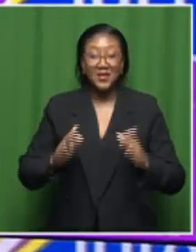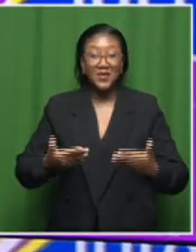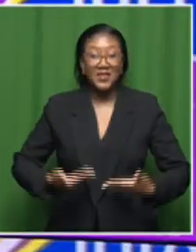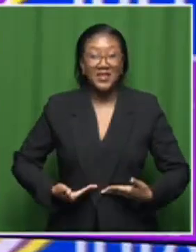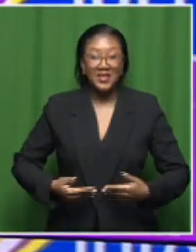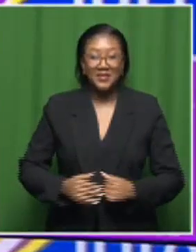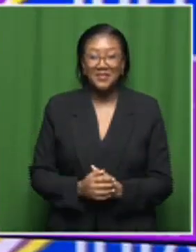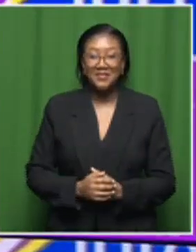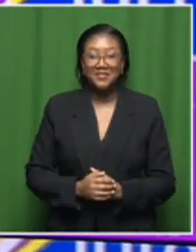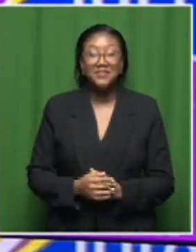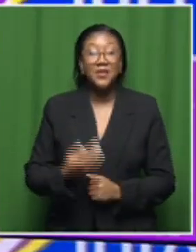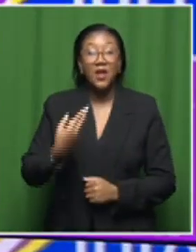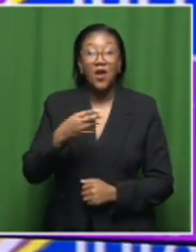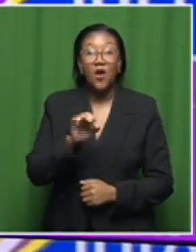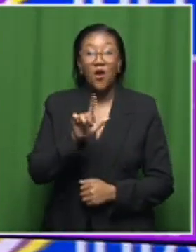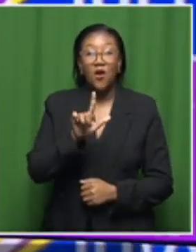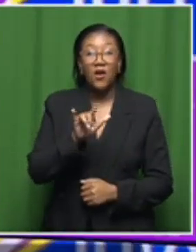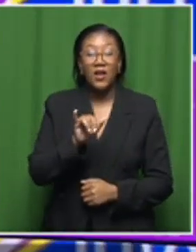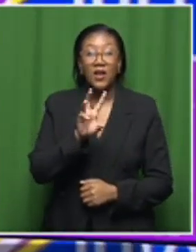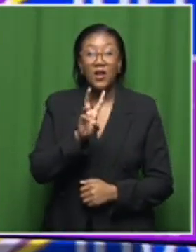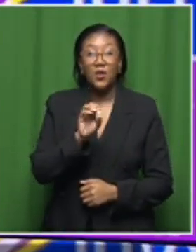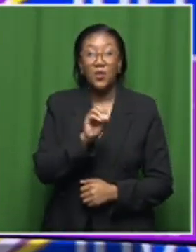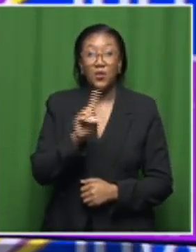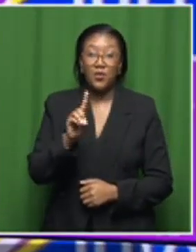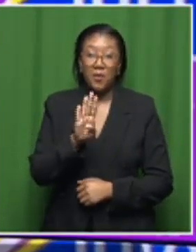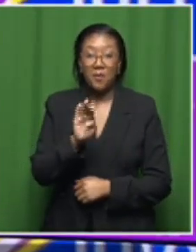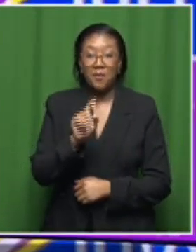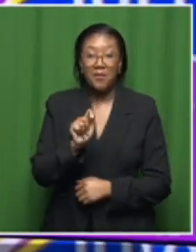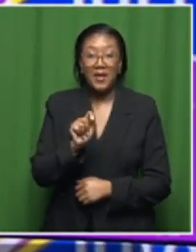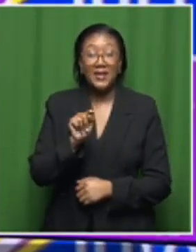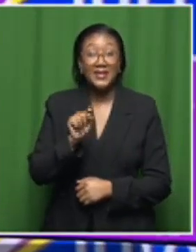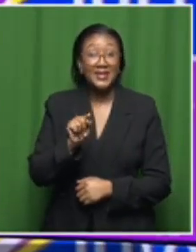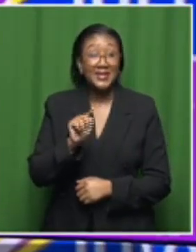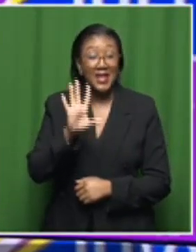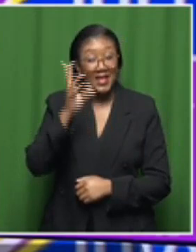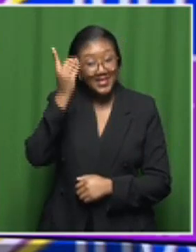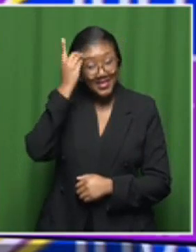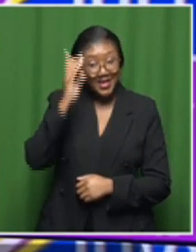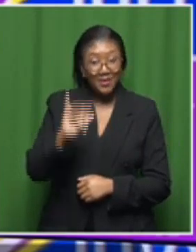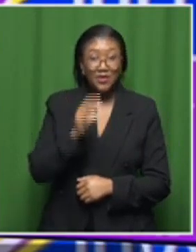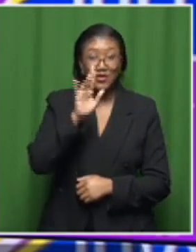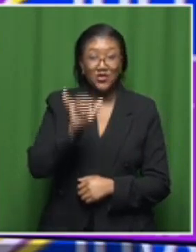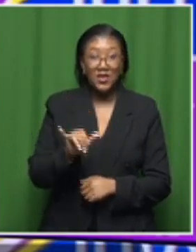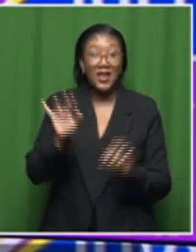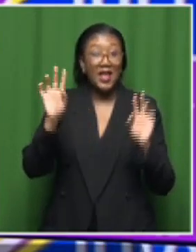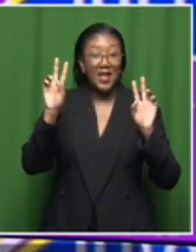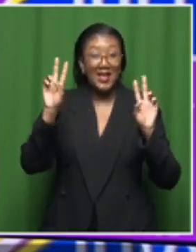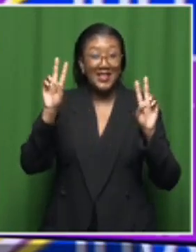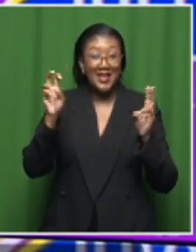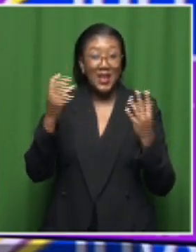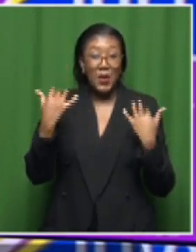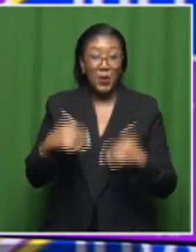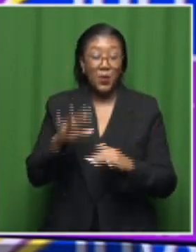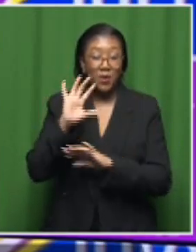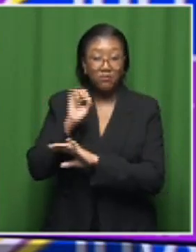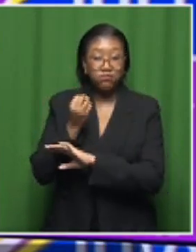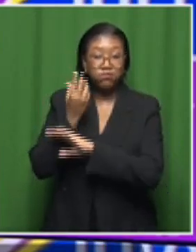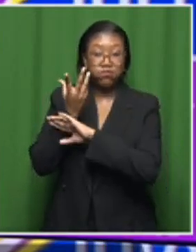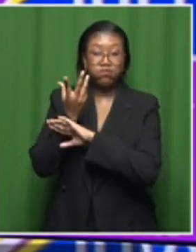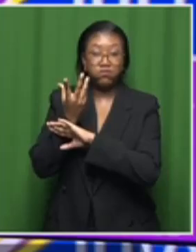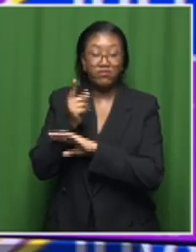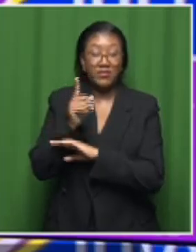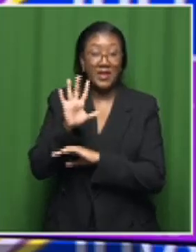Now the Hollywoodbets Durban July is upon us. It's under the theme Marvels of Mzansi, celebrating South Africa's heritage, diversity